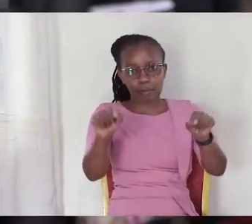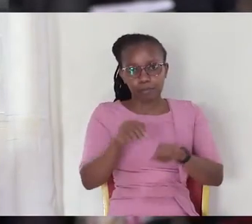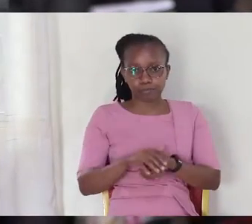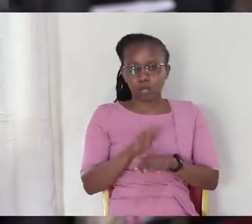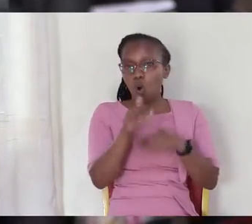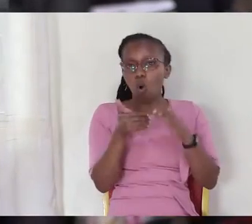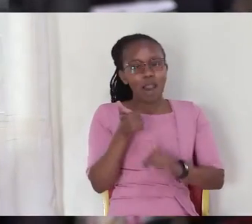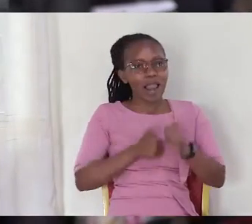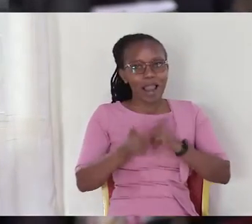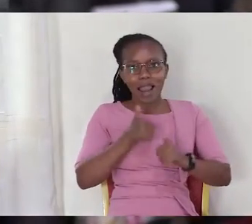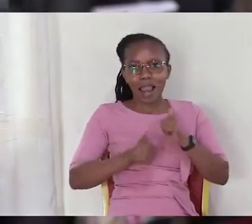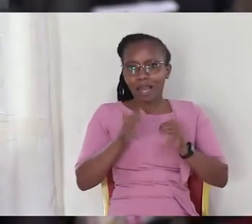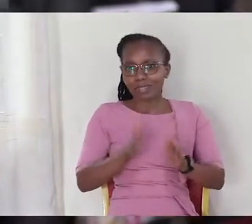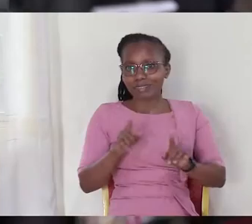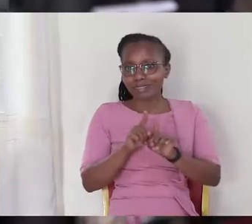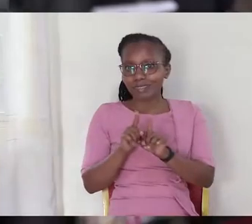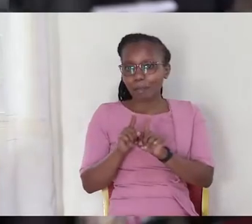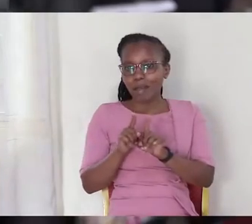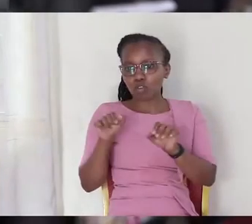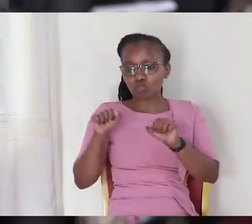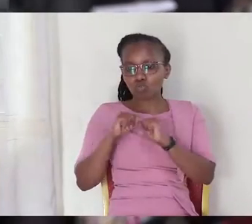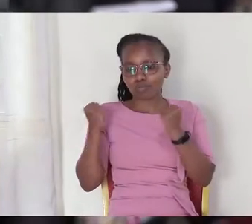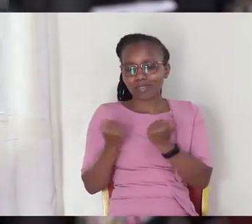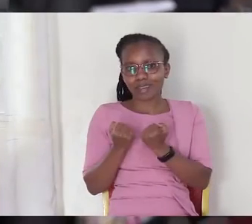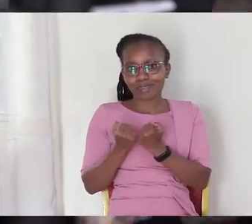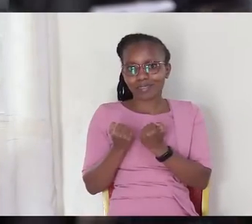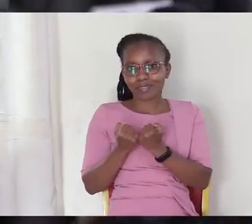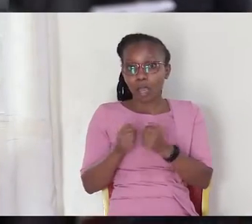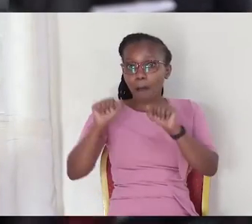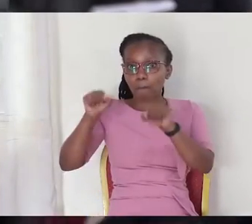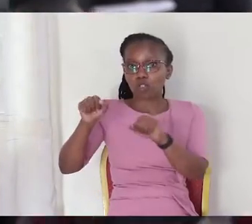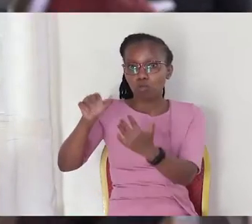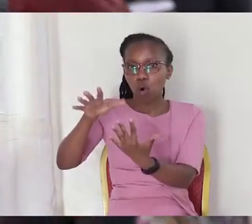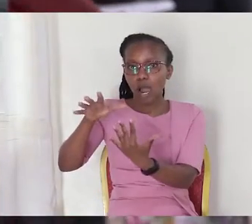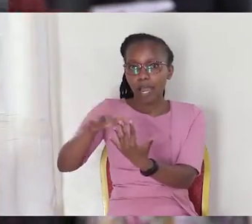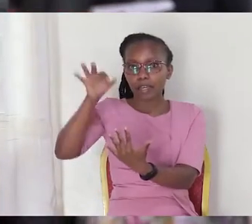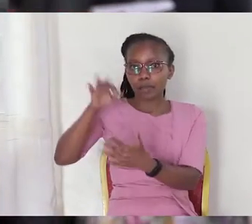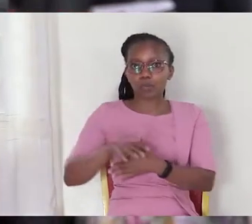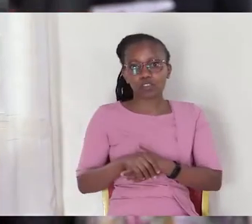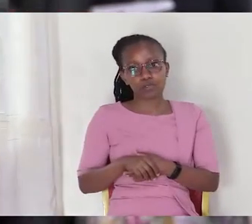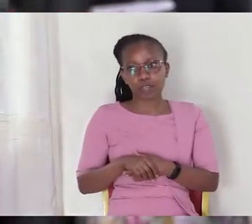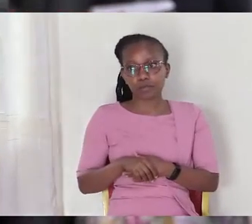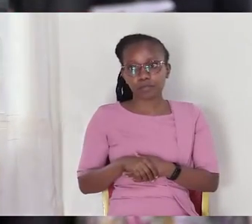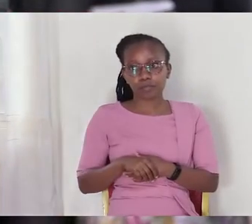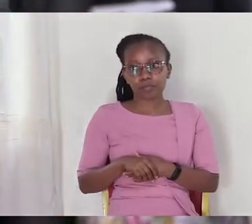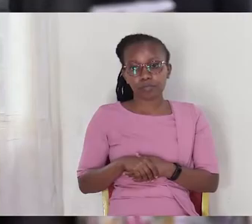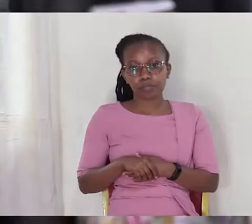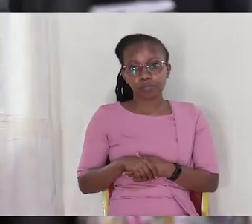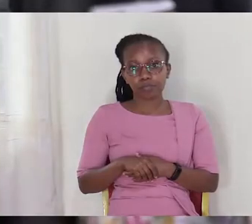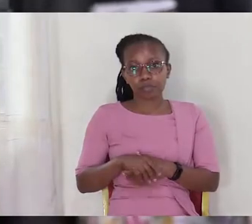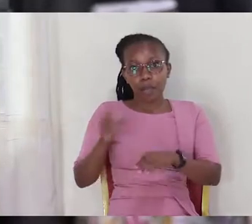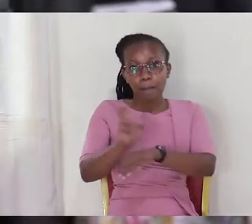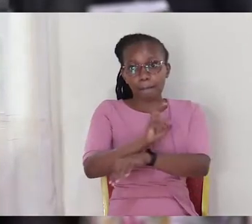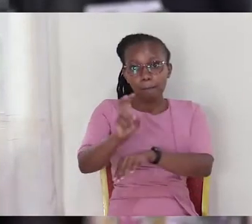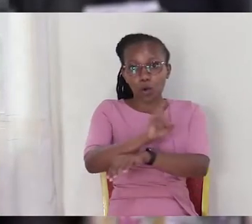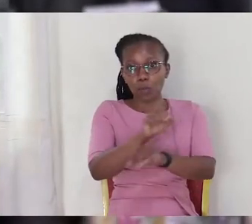the state actors and also civil society actors here. Be able to identify the hotspot properly and also be able to monitor